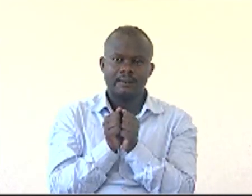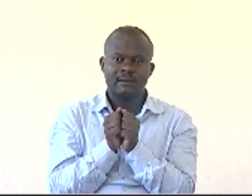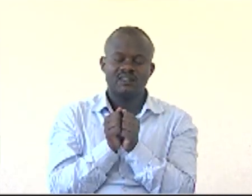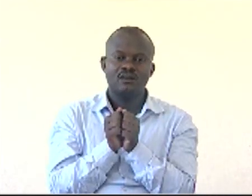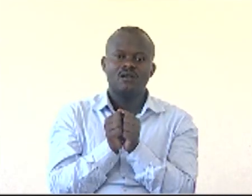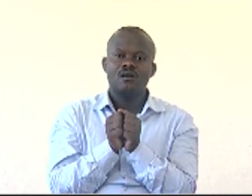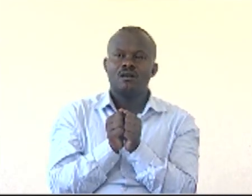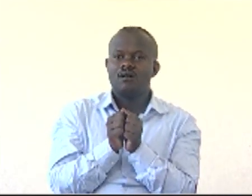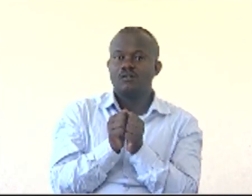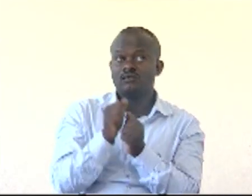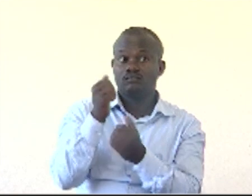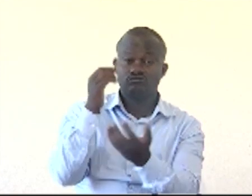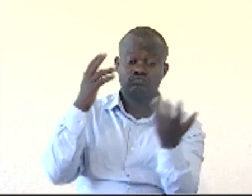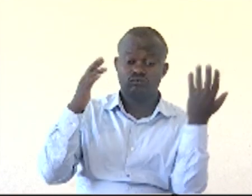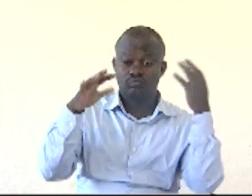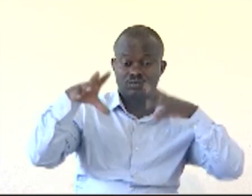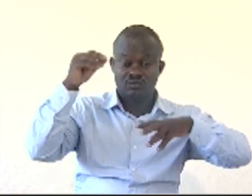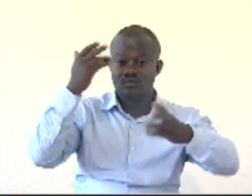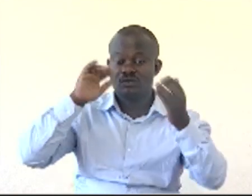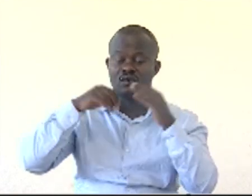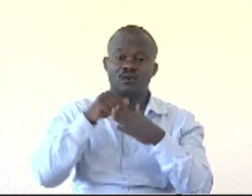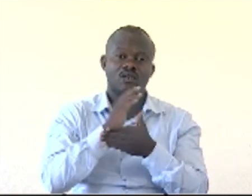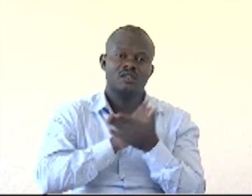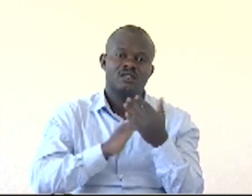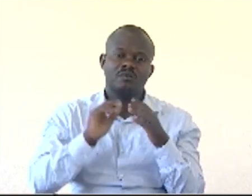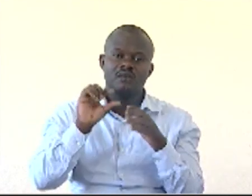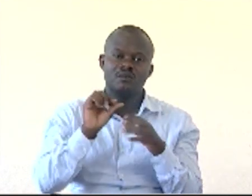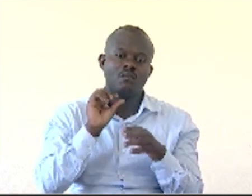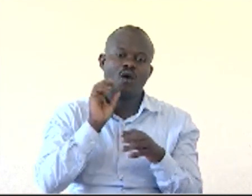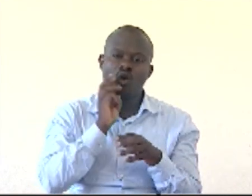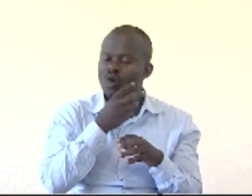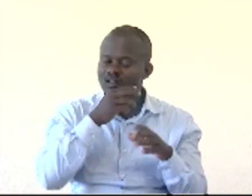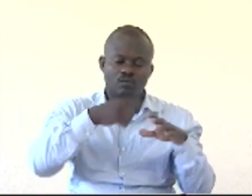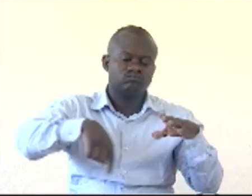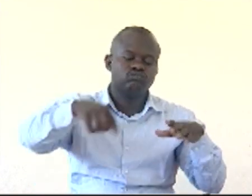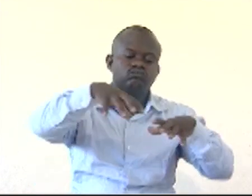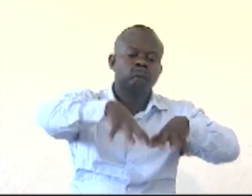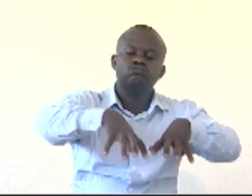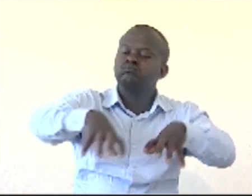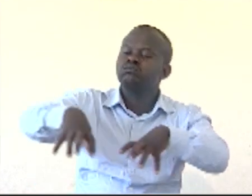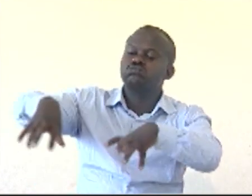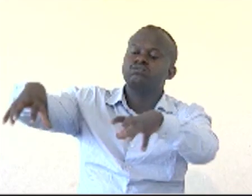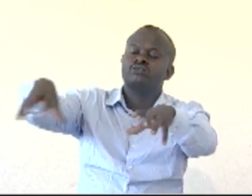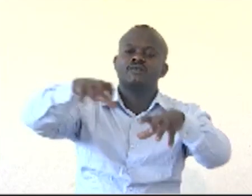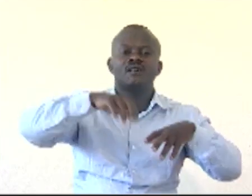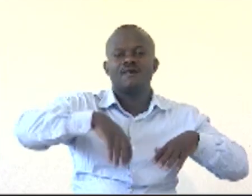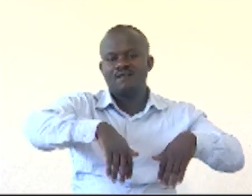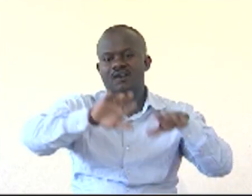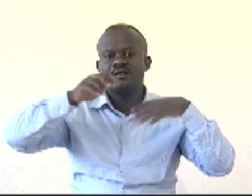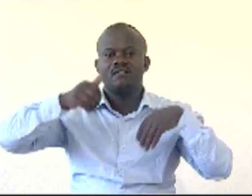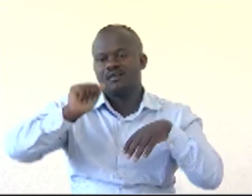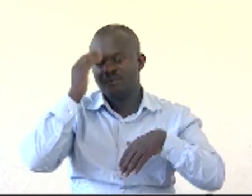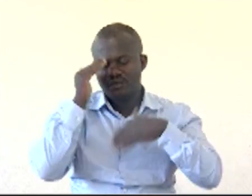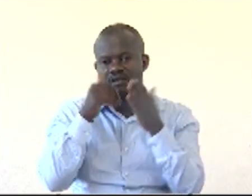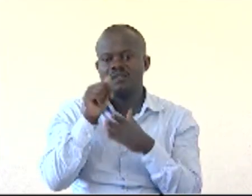bushes around your home or some small swampy places which have water. Avoid them